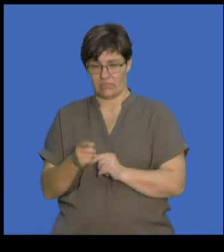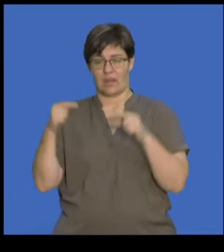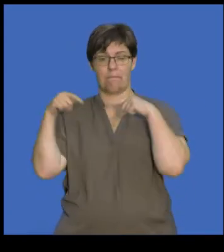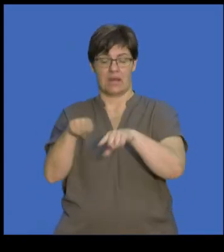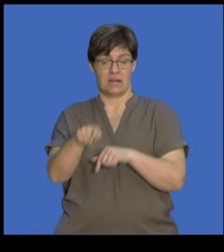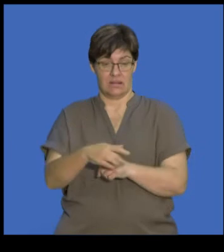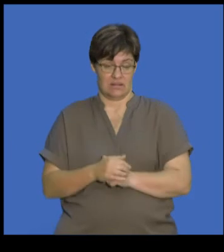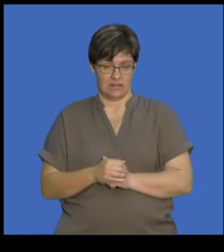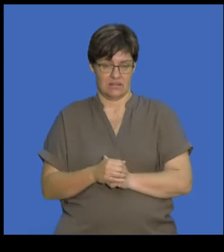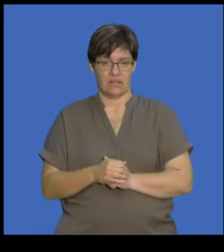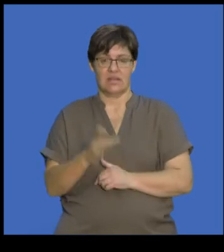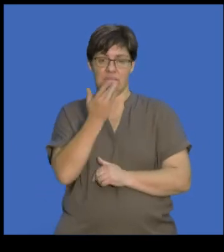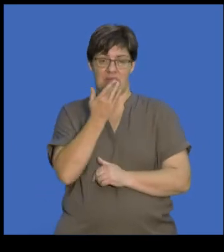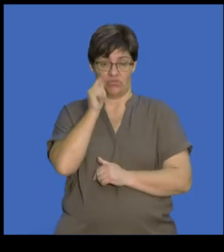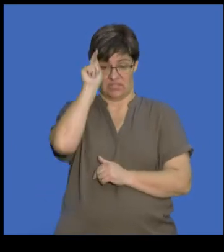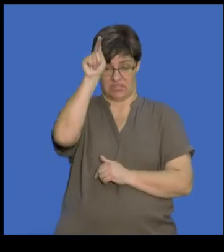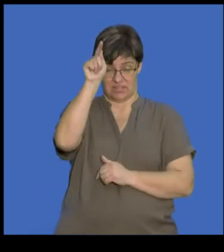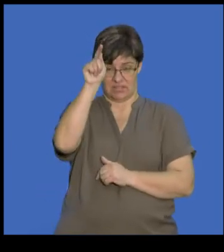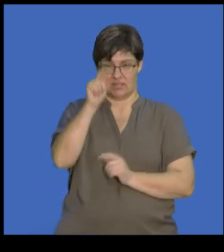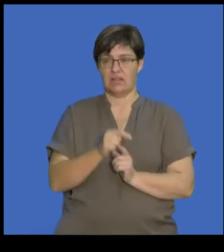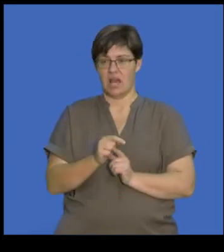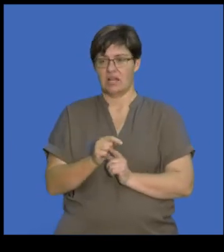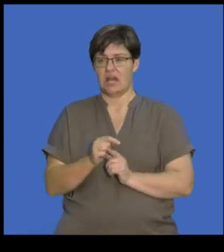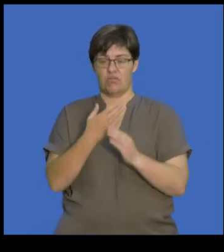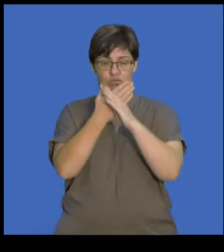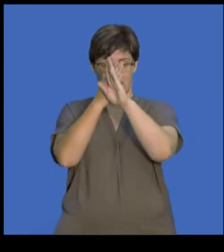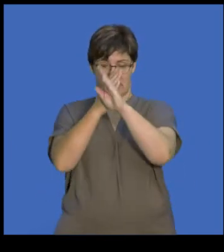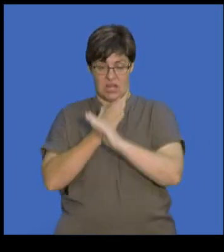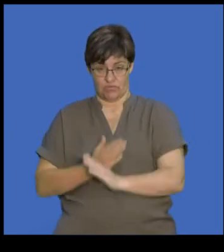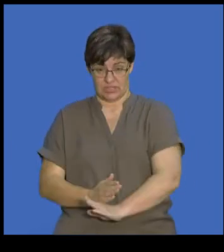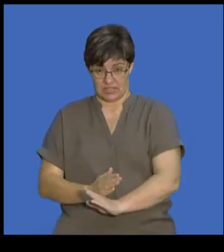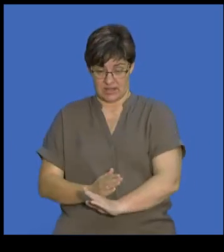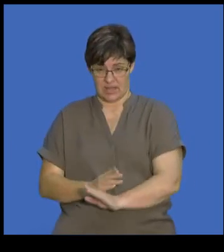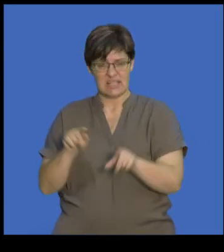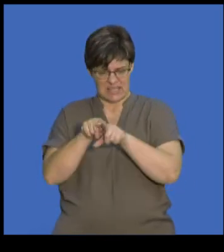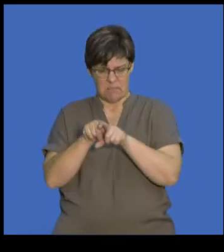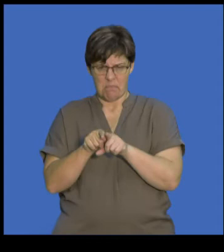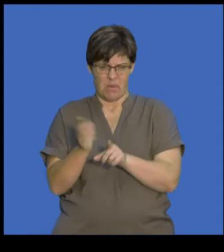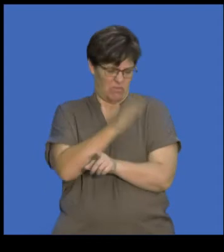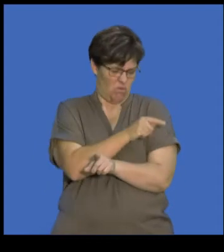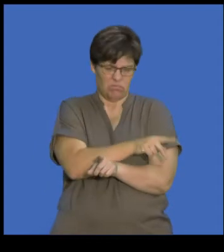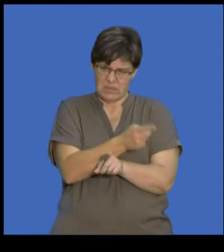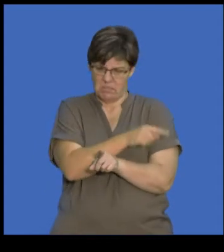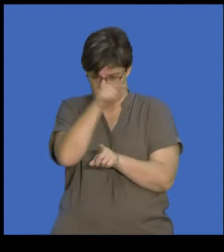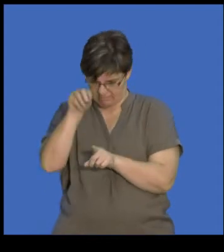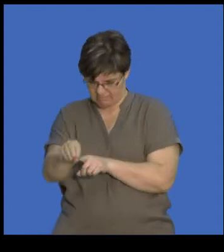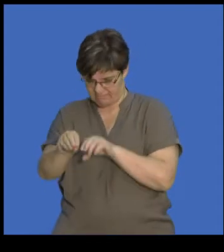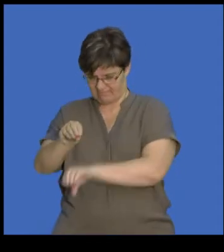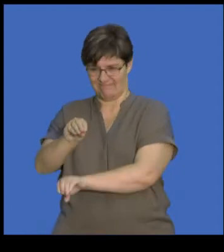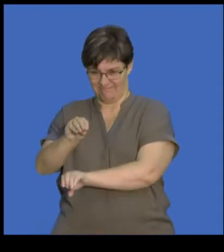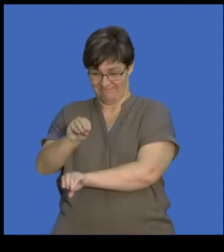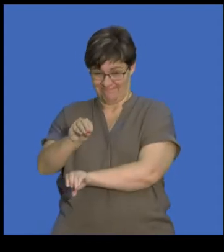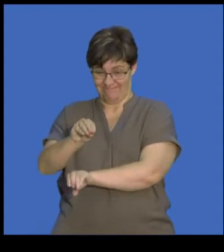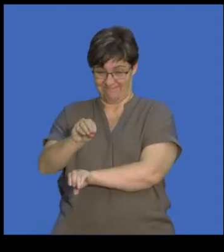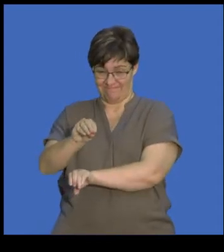the battery there, okay? And the 2 resistors, still the same resistors, R1 and R2, okay?